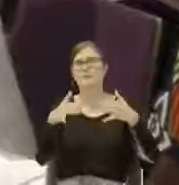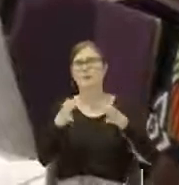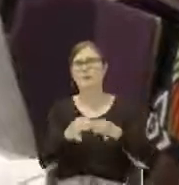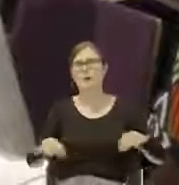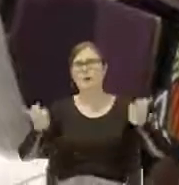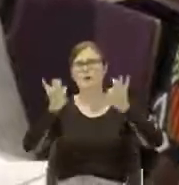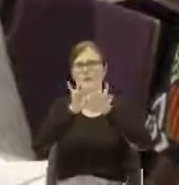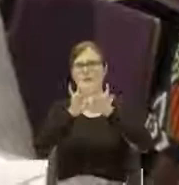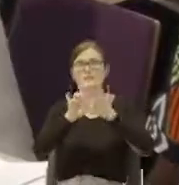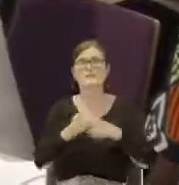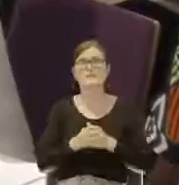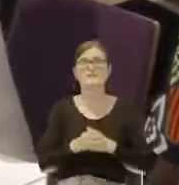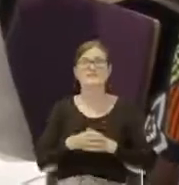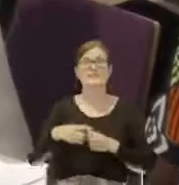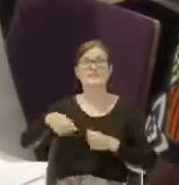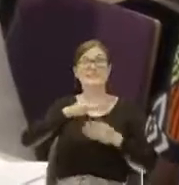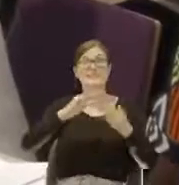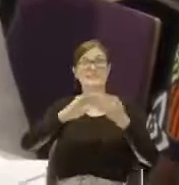the workers.